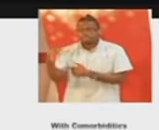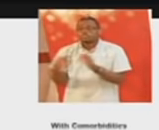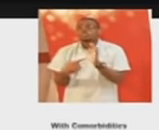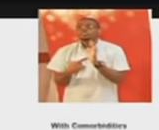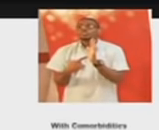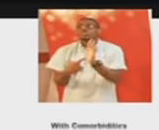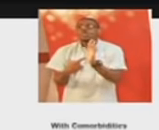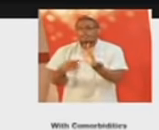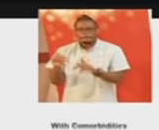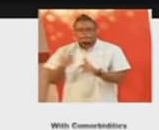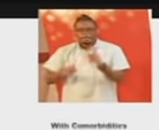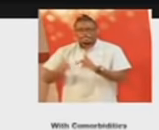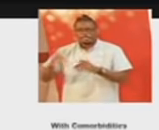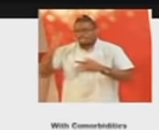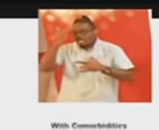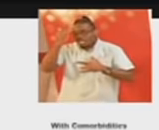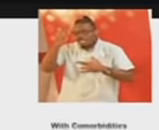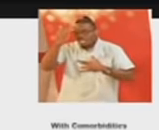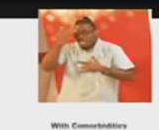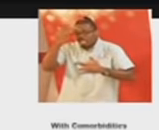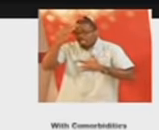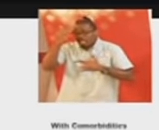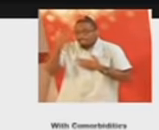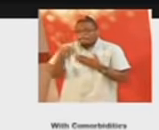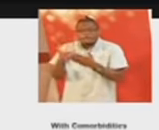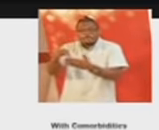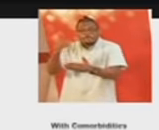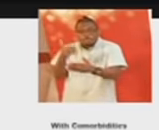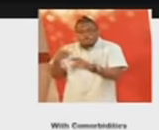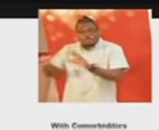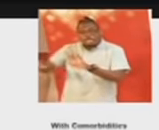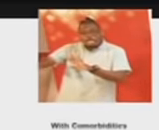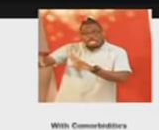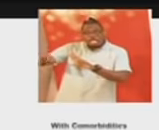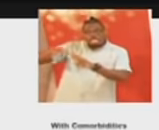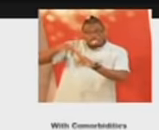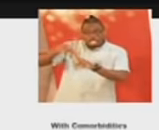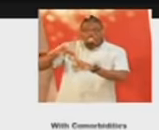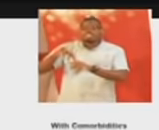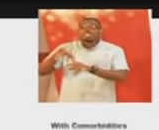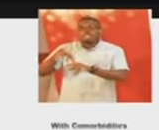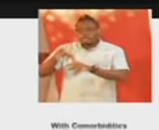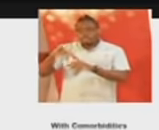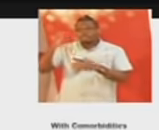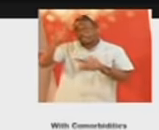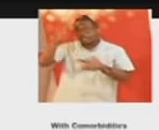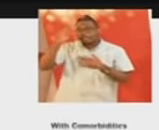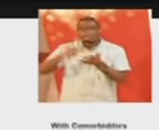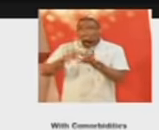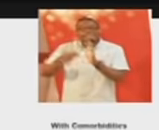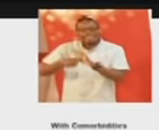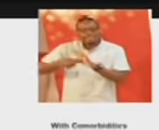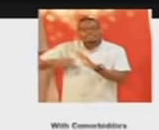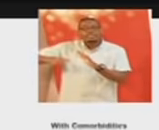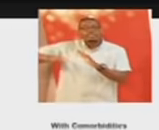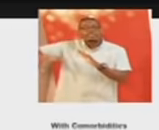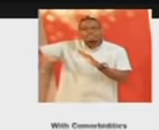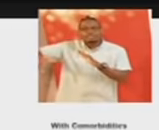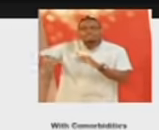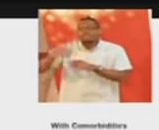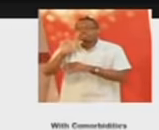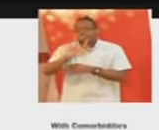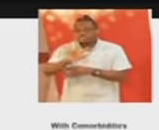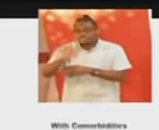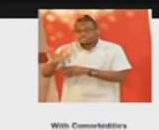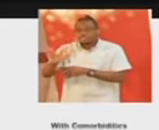with comorbidities, and we'll go into some explanation as to what comorbidities mean later on. Represent 33.2%, which is